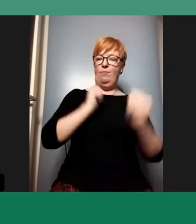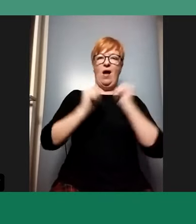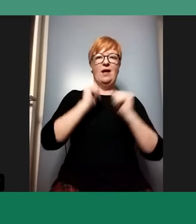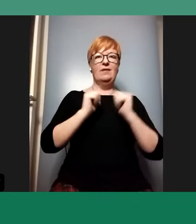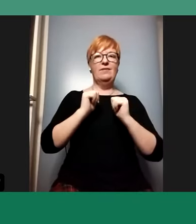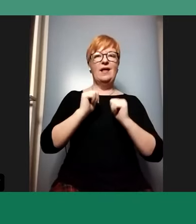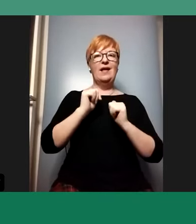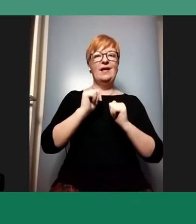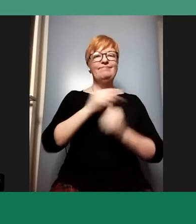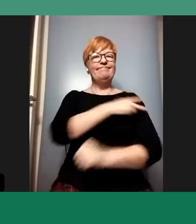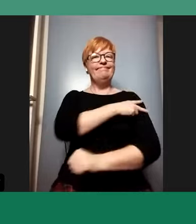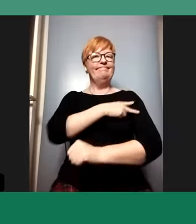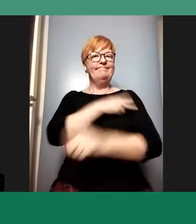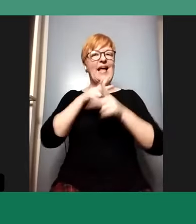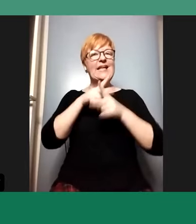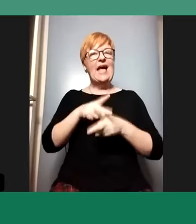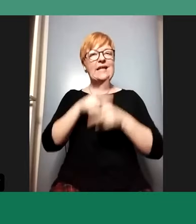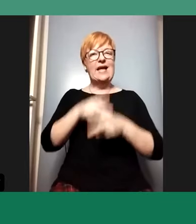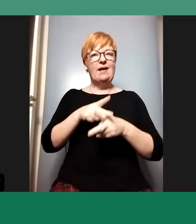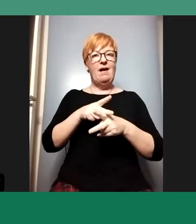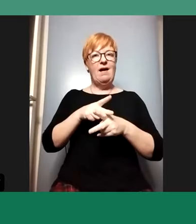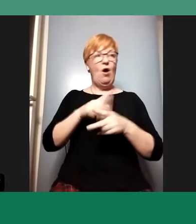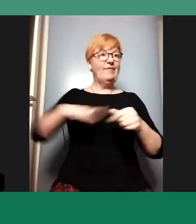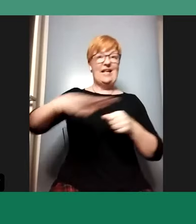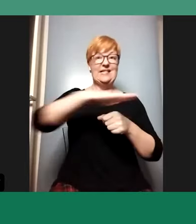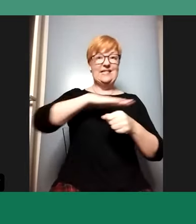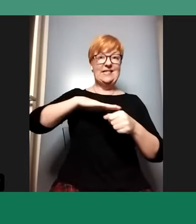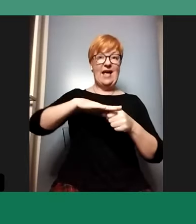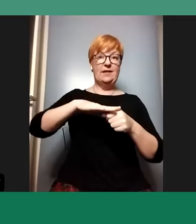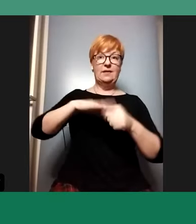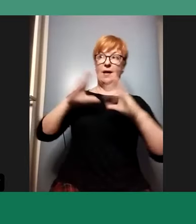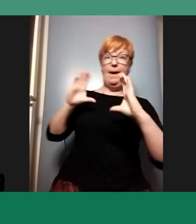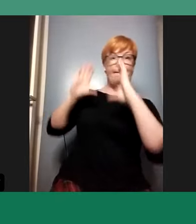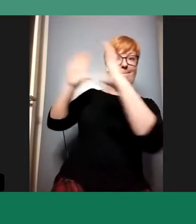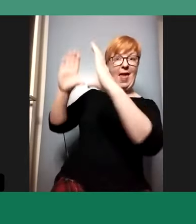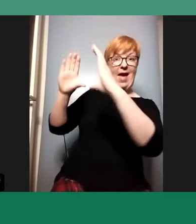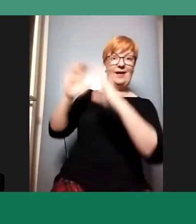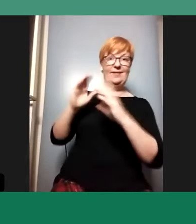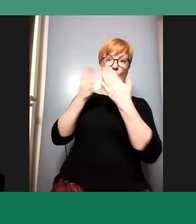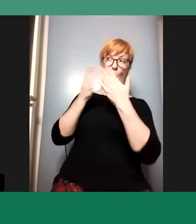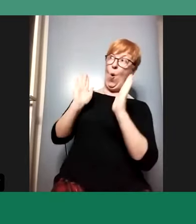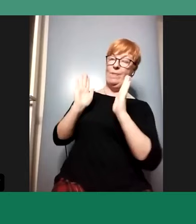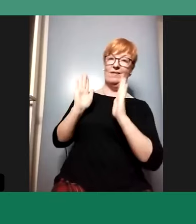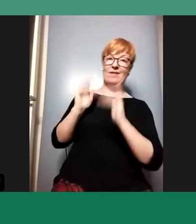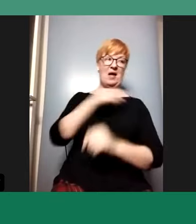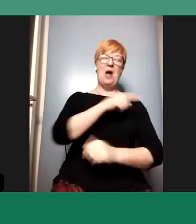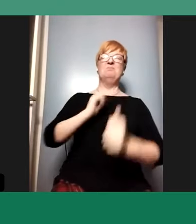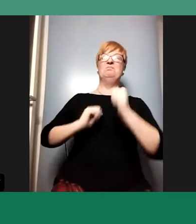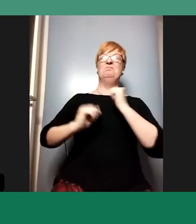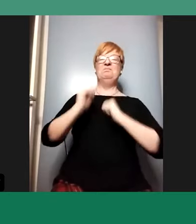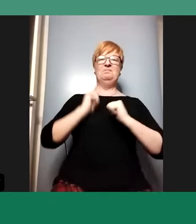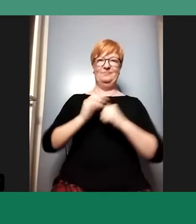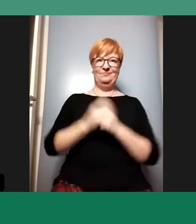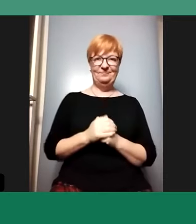very, very happy to be there when this plaque was being unveiled. So, pride. They are building